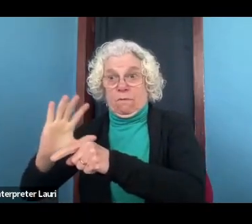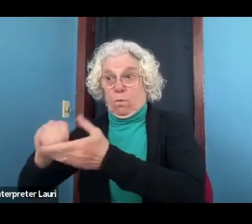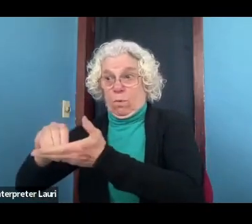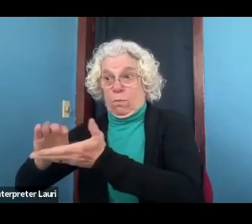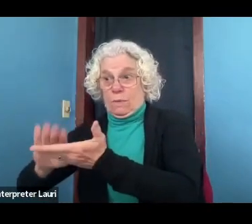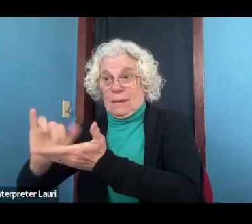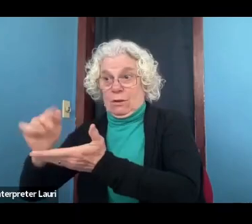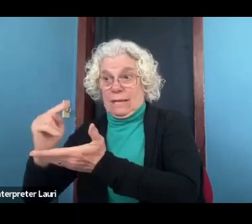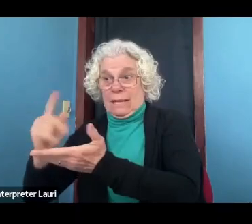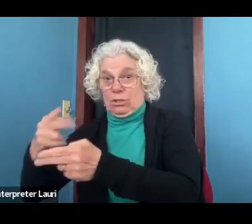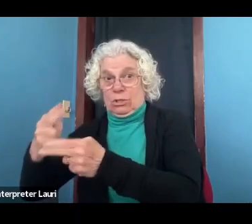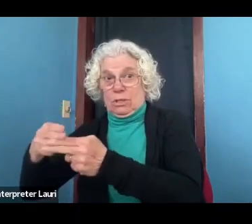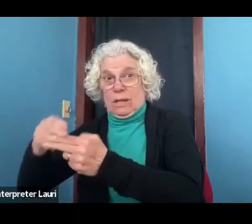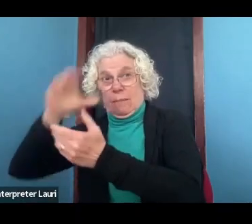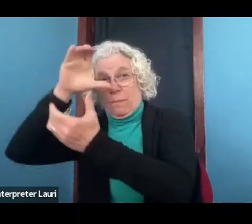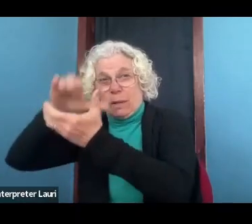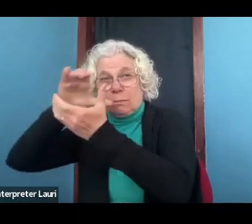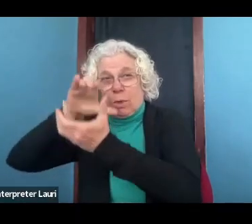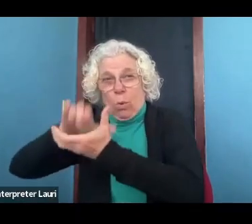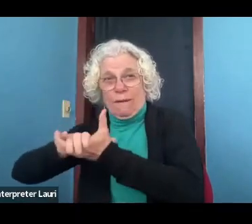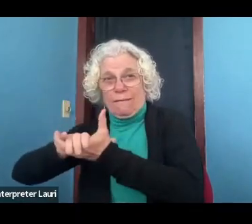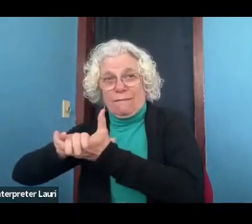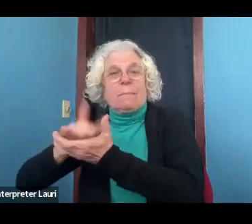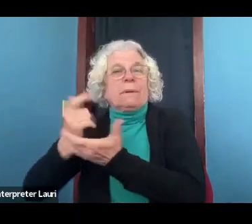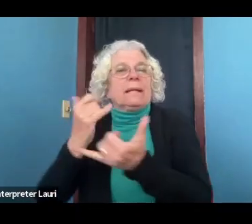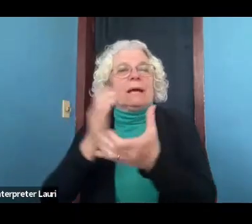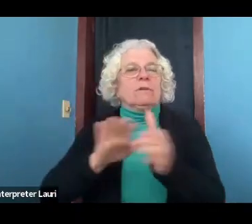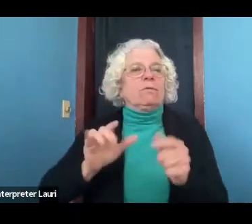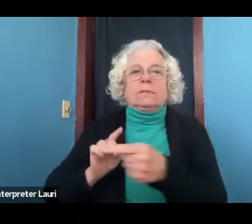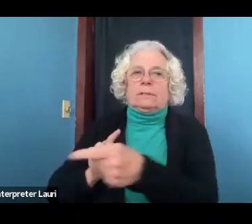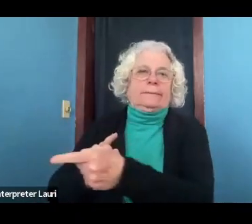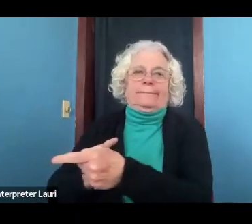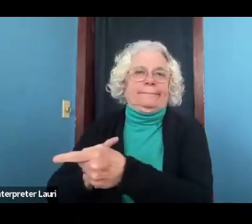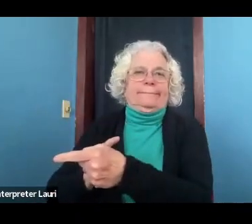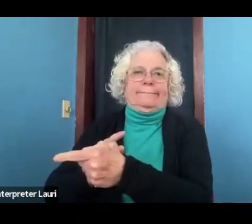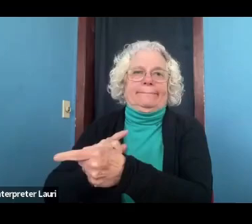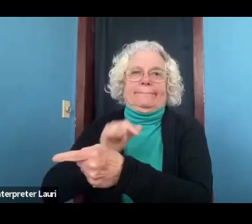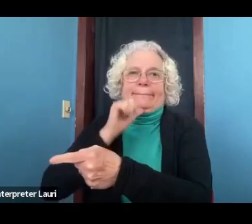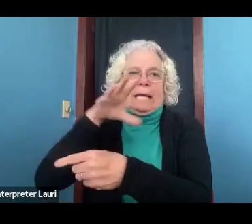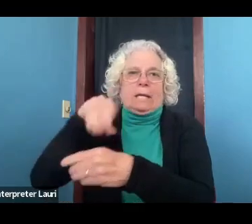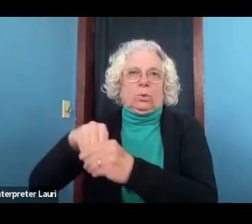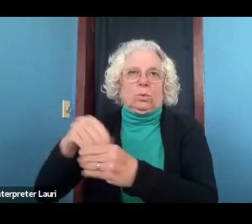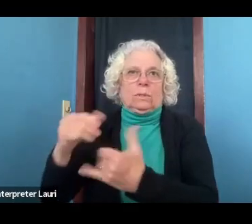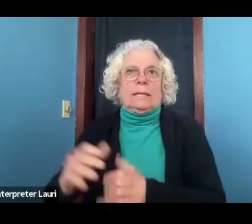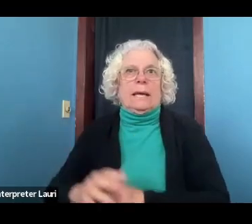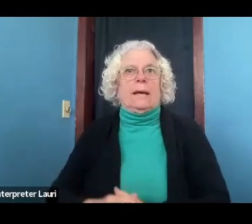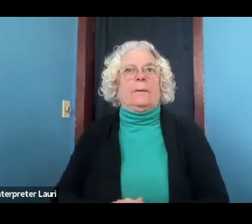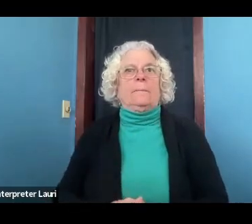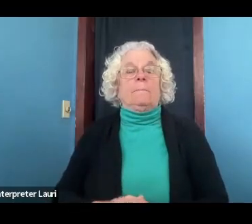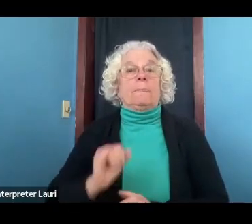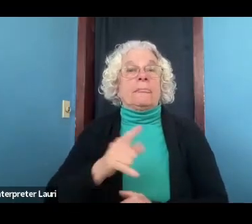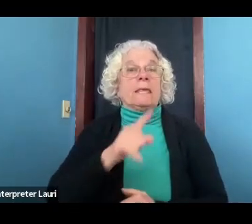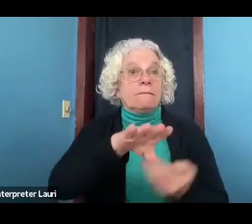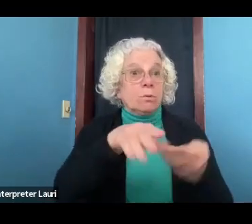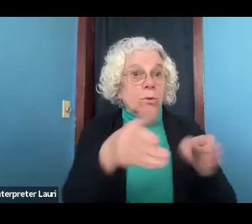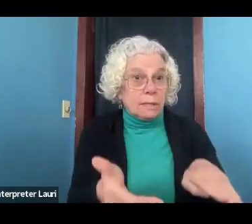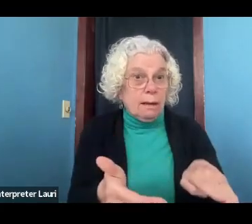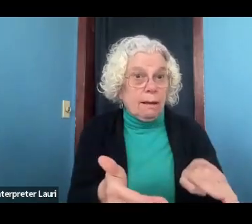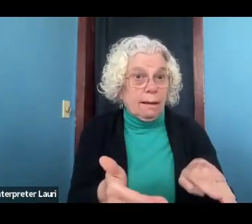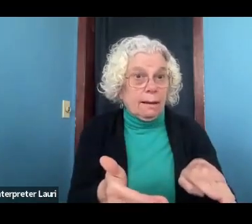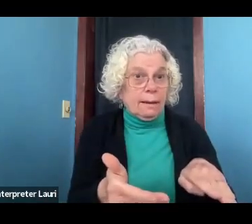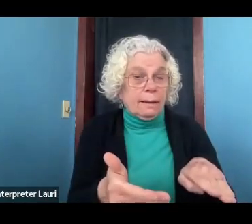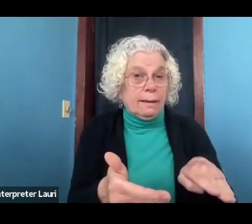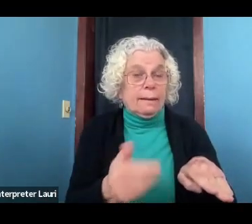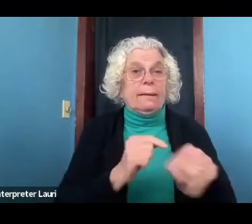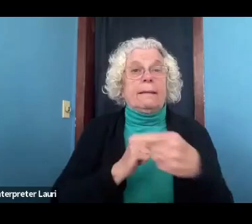agent. If you die, it's automatically revoked except for those powers that you shared that survive